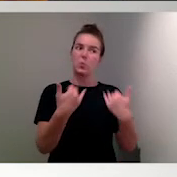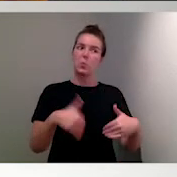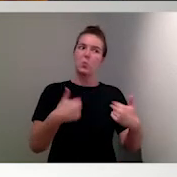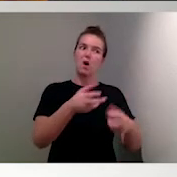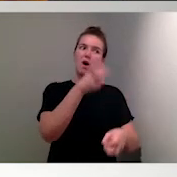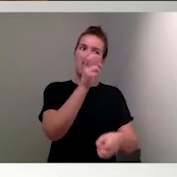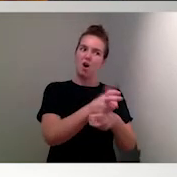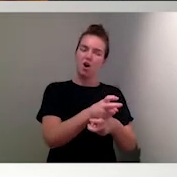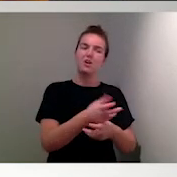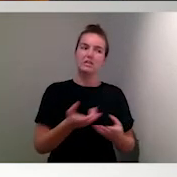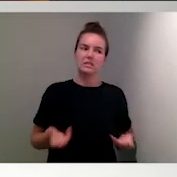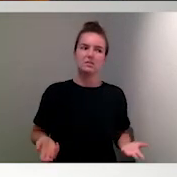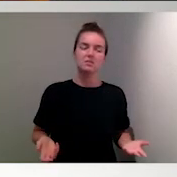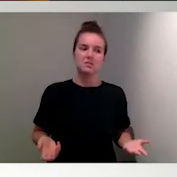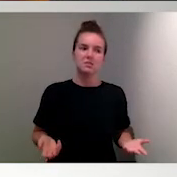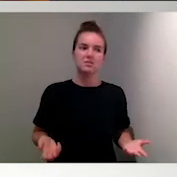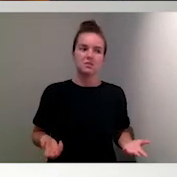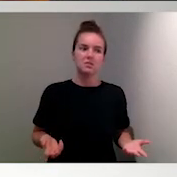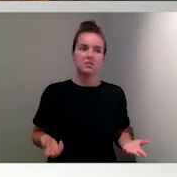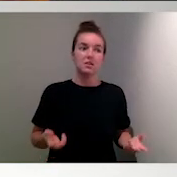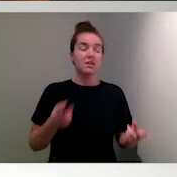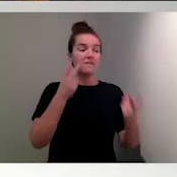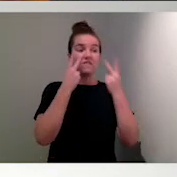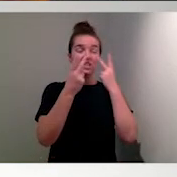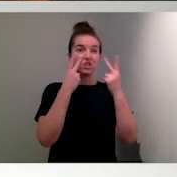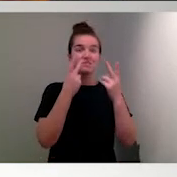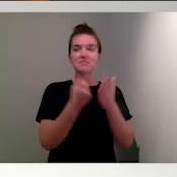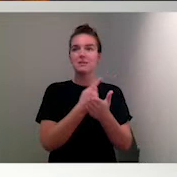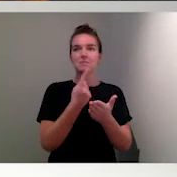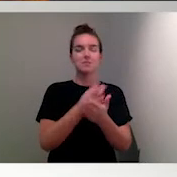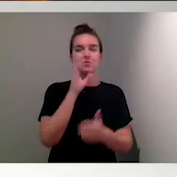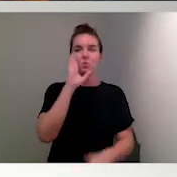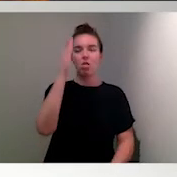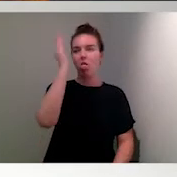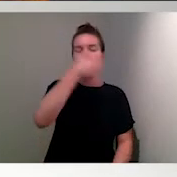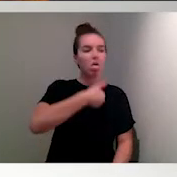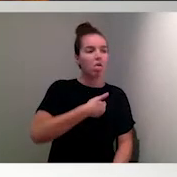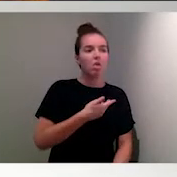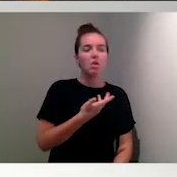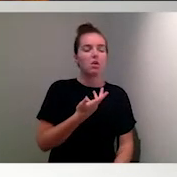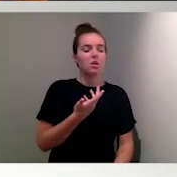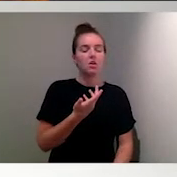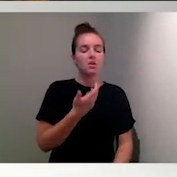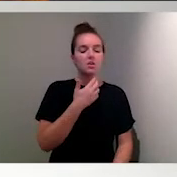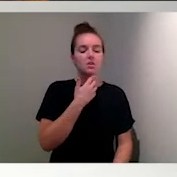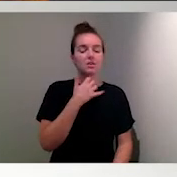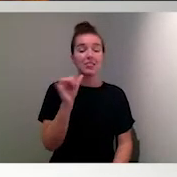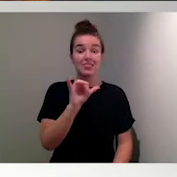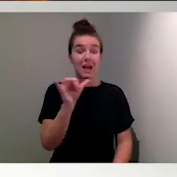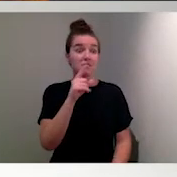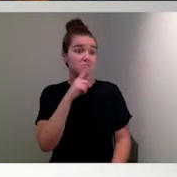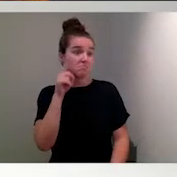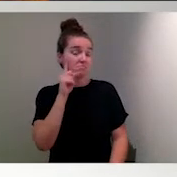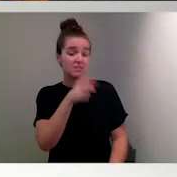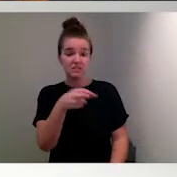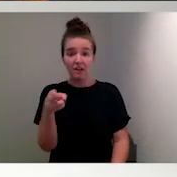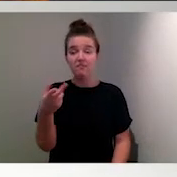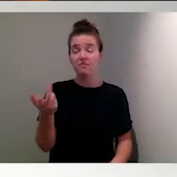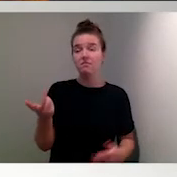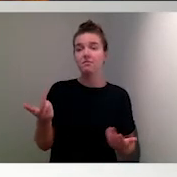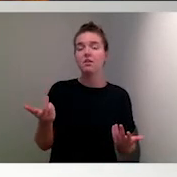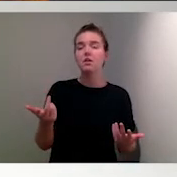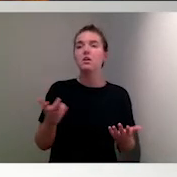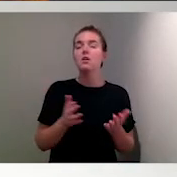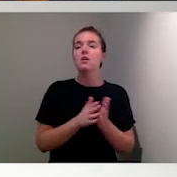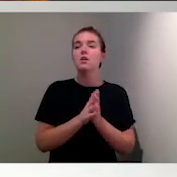of get overlooked, like a lot of these other things, like the hard of hearing and the deaf. But yeah, we have some